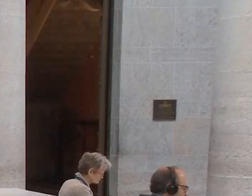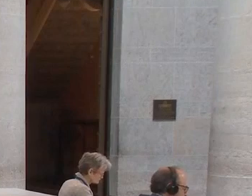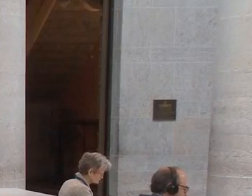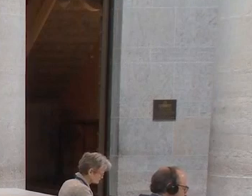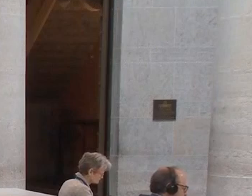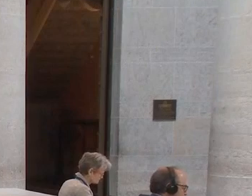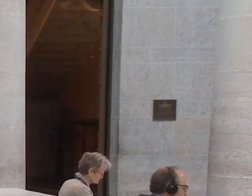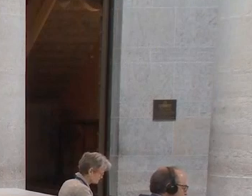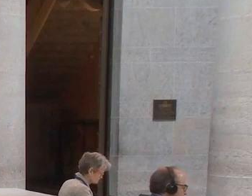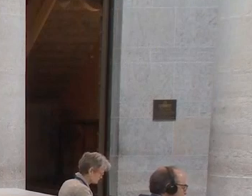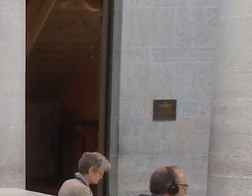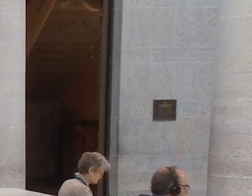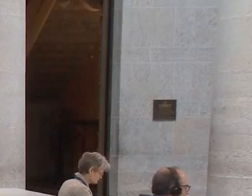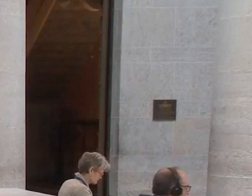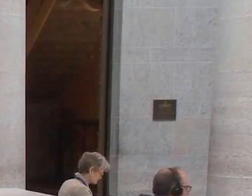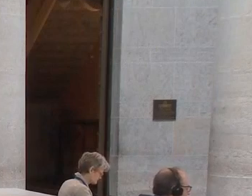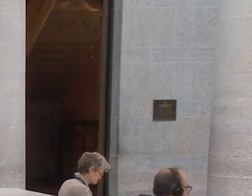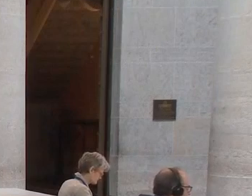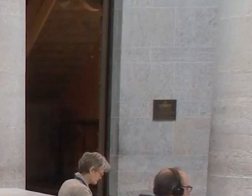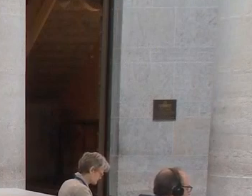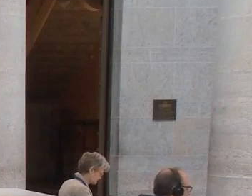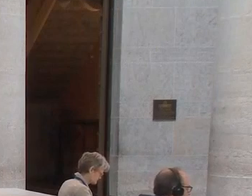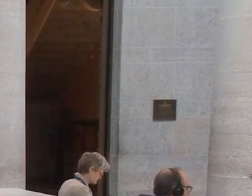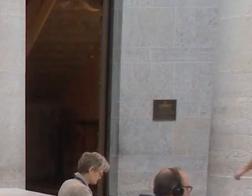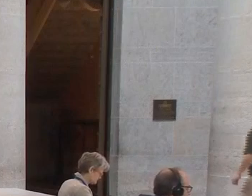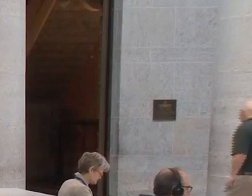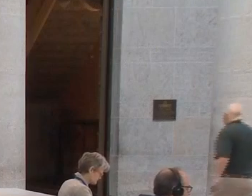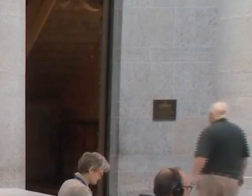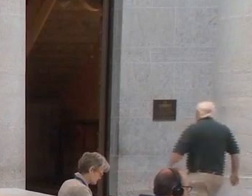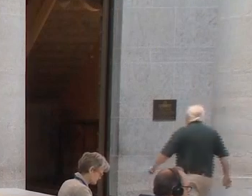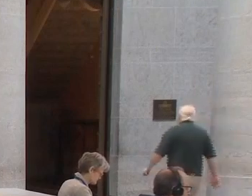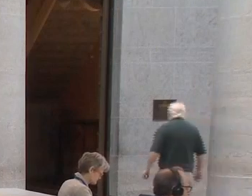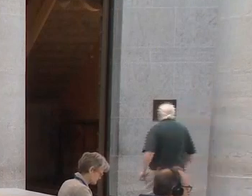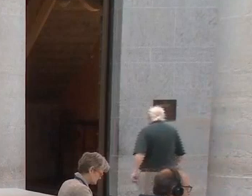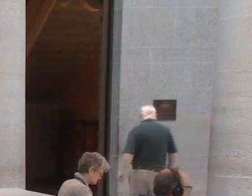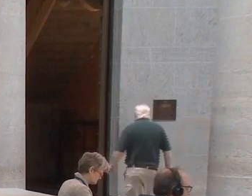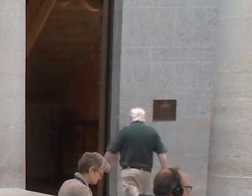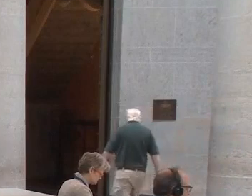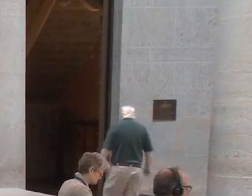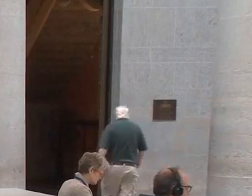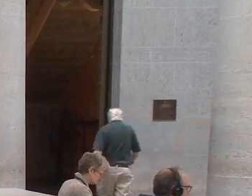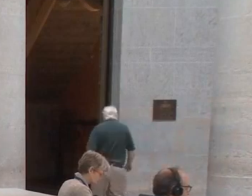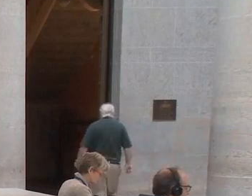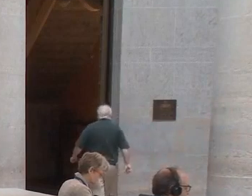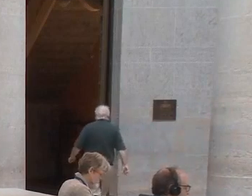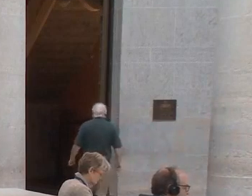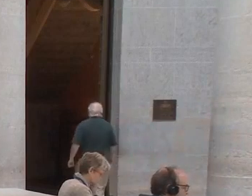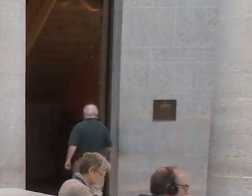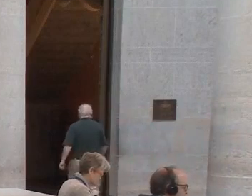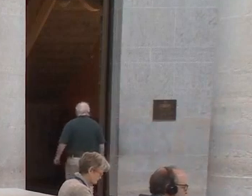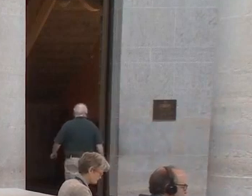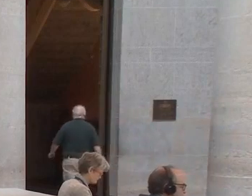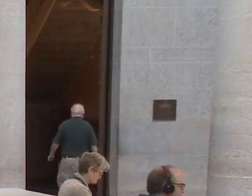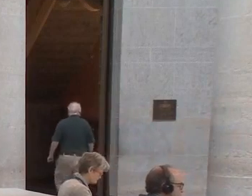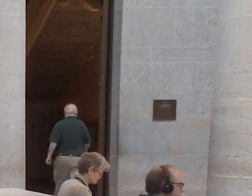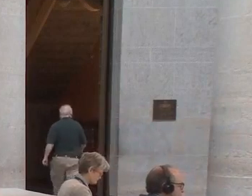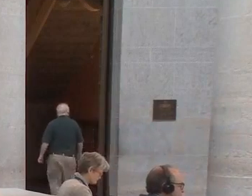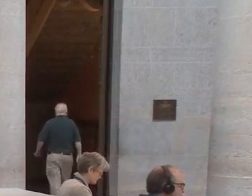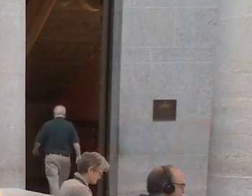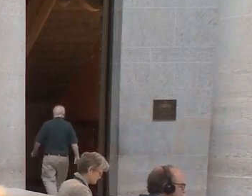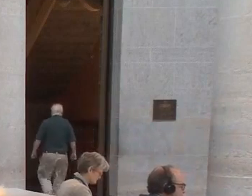of their hospitals, and he said we will need very close to that here in Ohio. So ultimately what they're asking for people to do